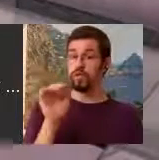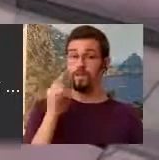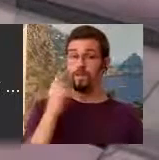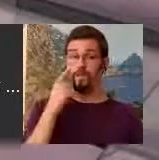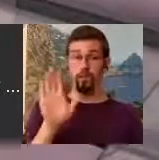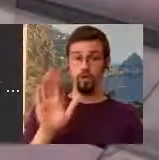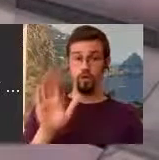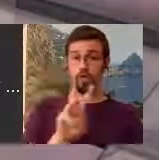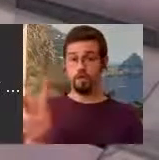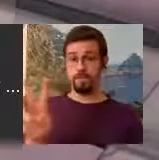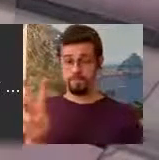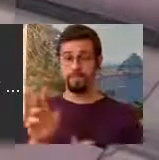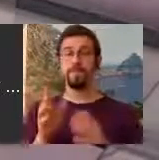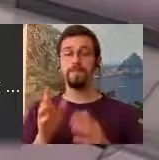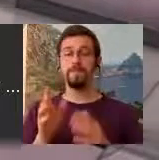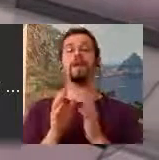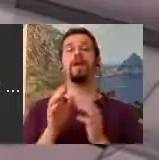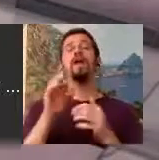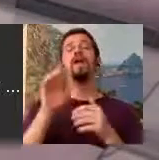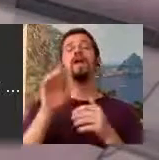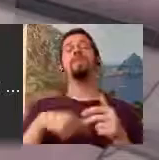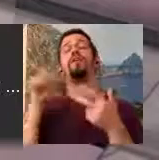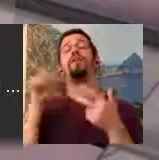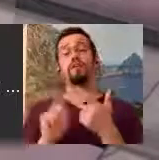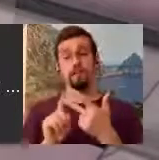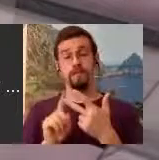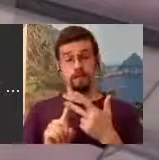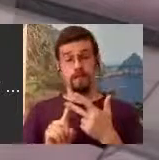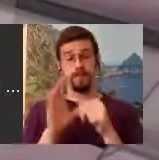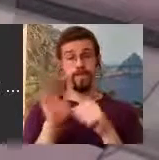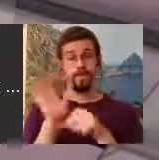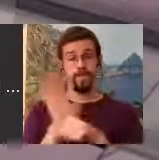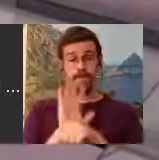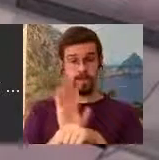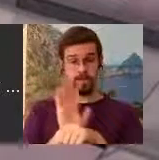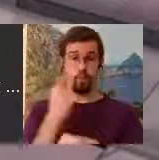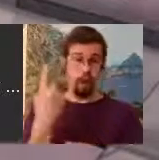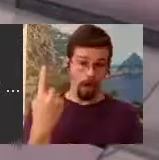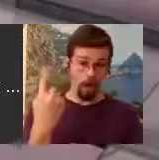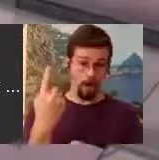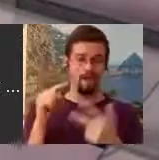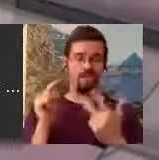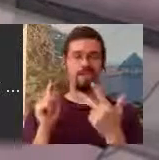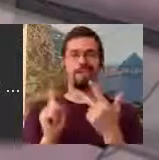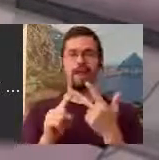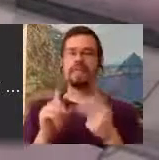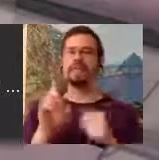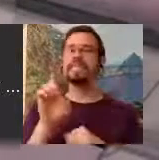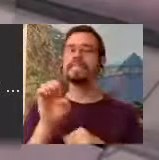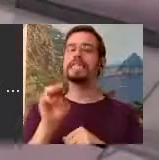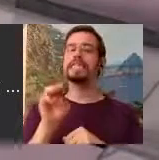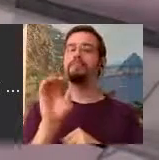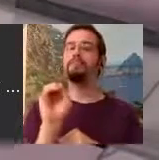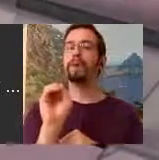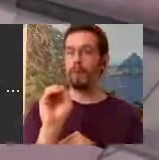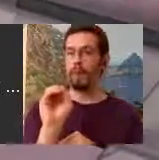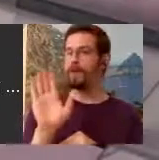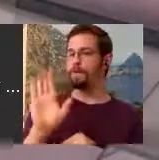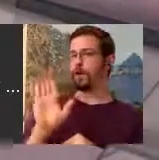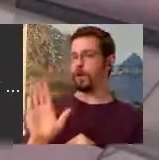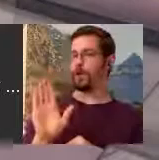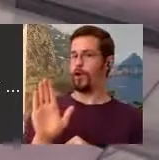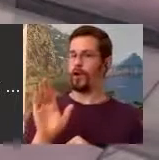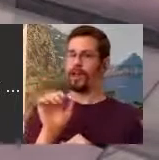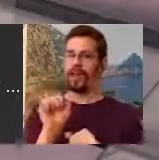webpage. The other video that she gave us, which is video 1, is the actual demo of the avatar